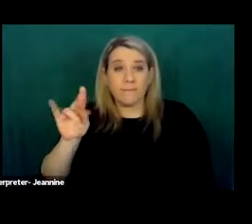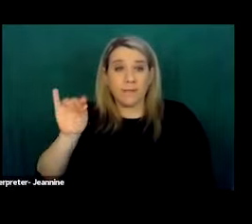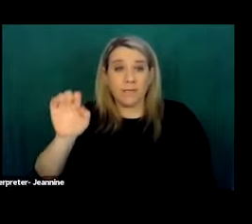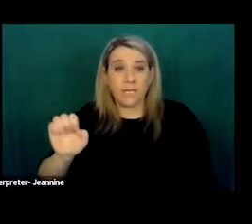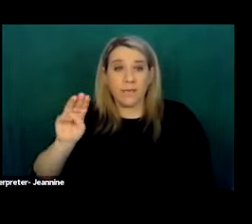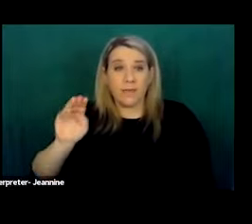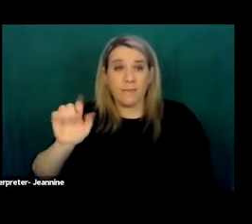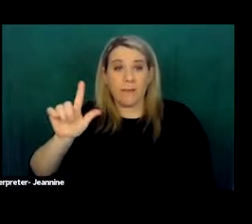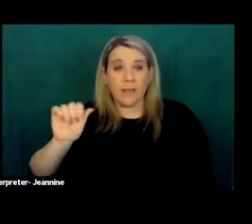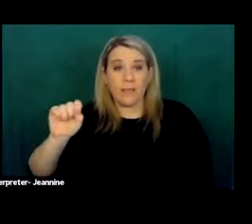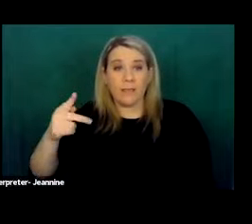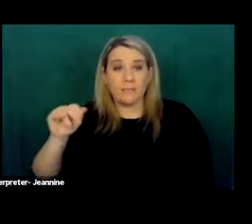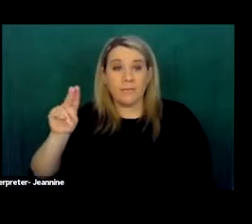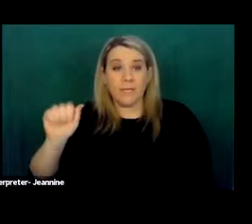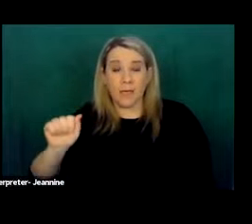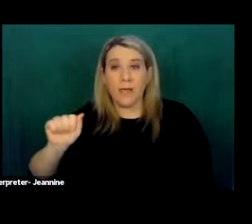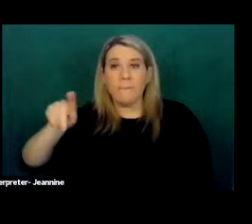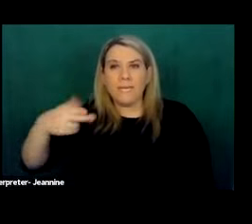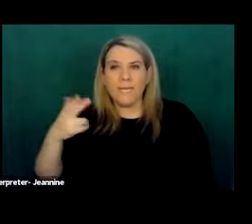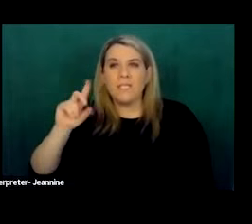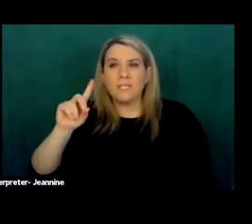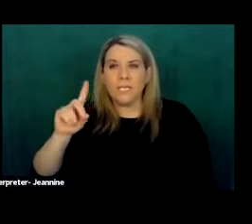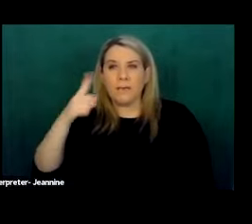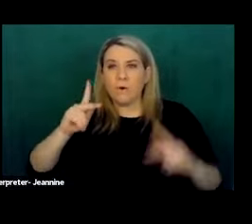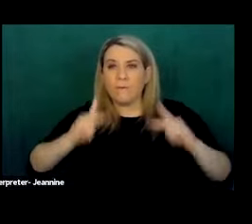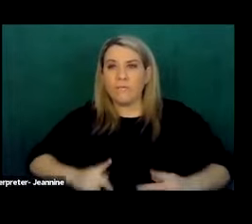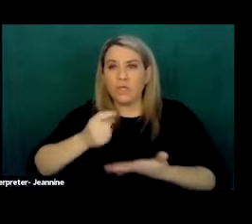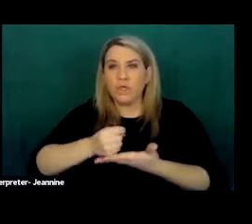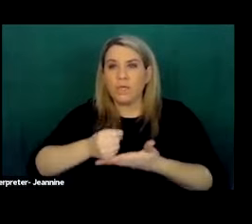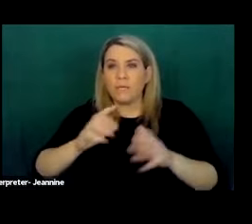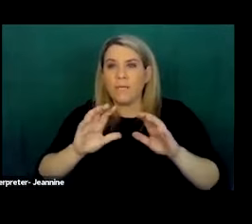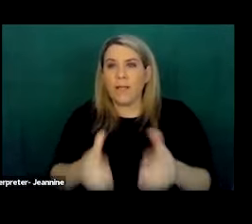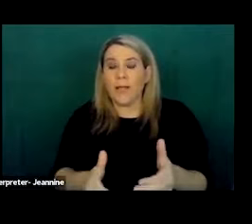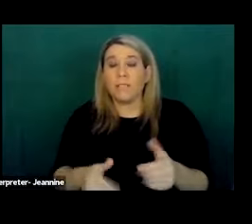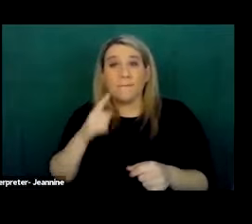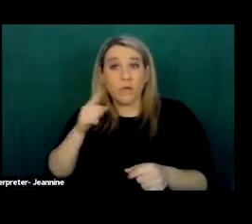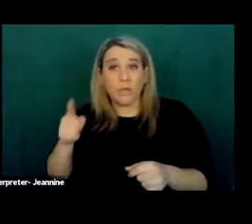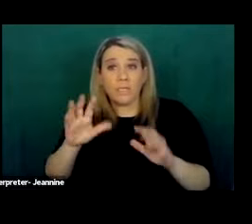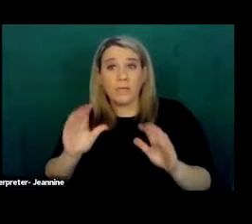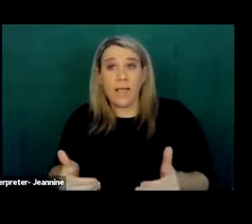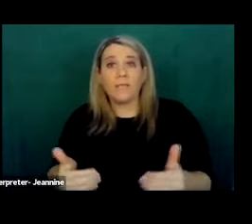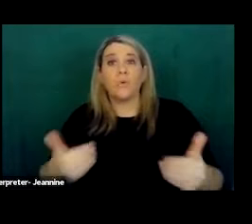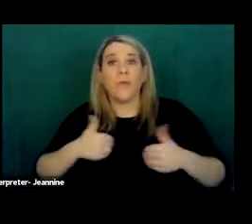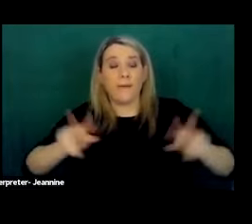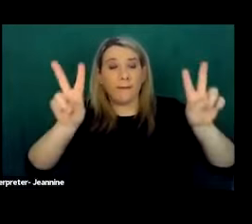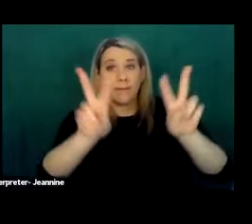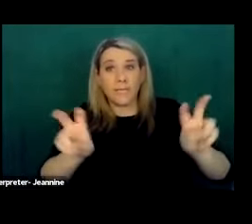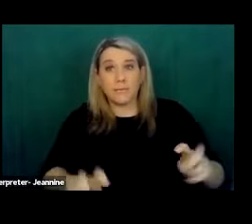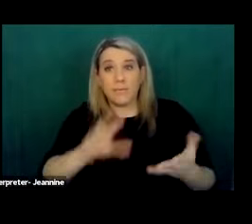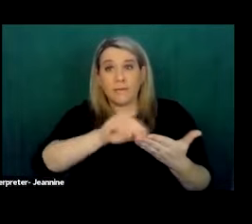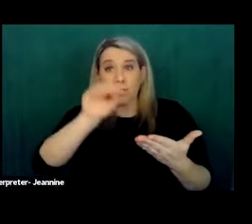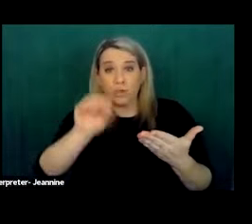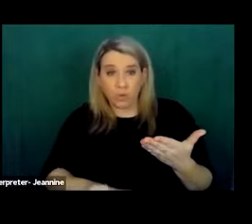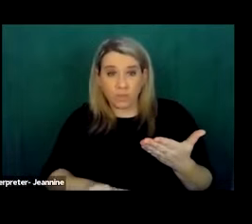in the Doctorate of Physical Therapy course. For this course, we do an assessment of the students entering